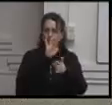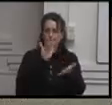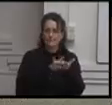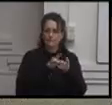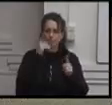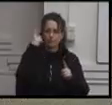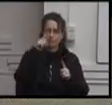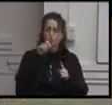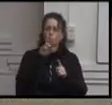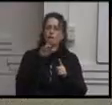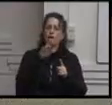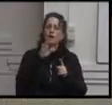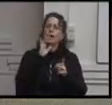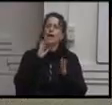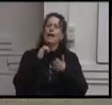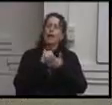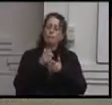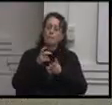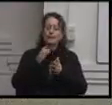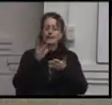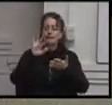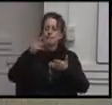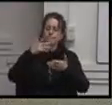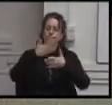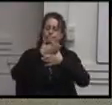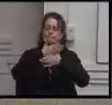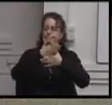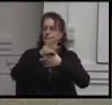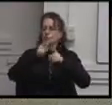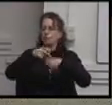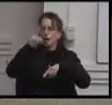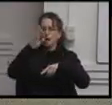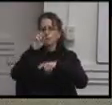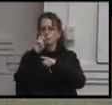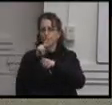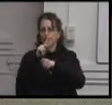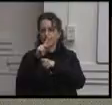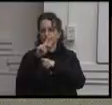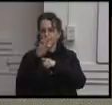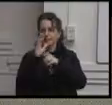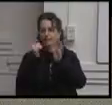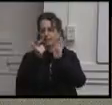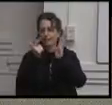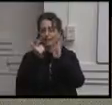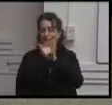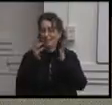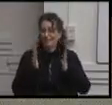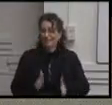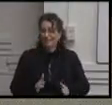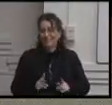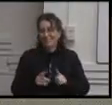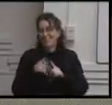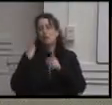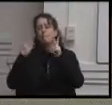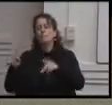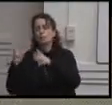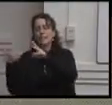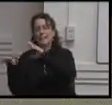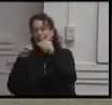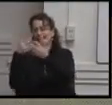of moderate to high-risk offenders. Is there any further discussion? We have the motion to accept and appropriate the DOC